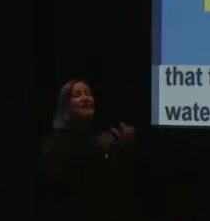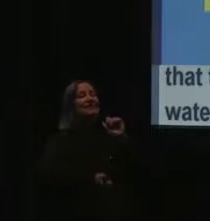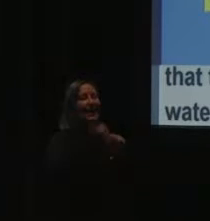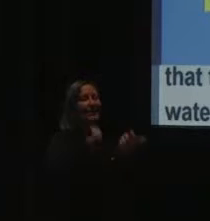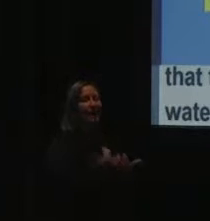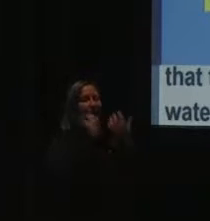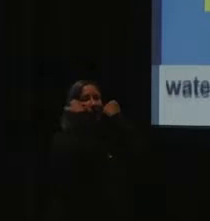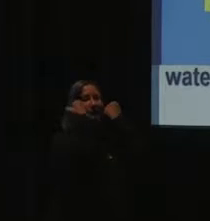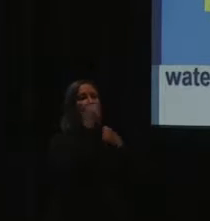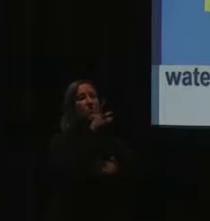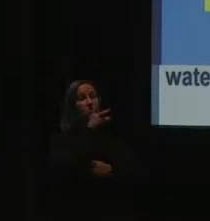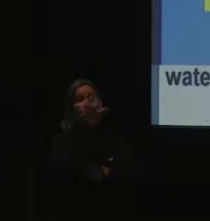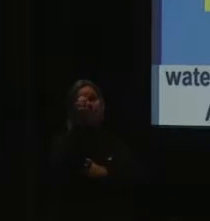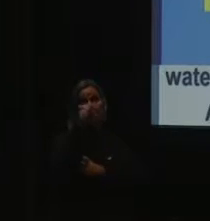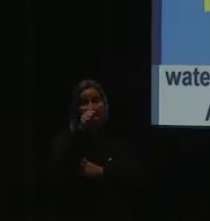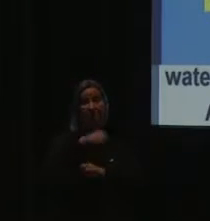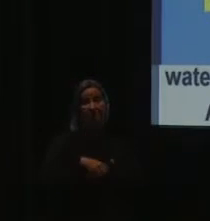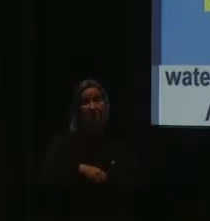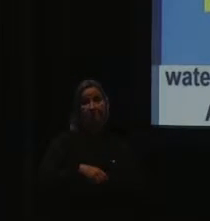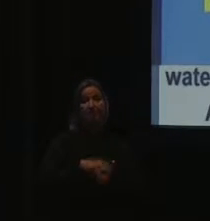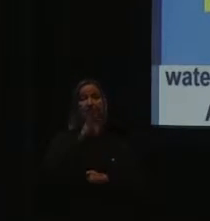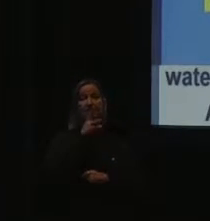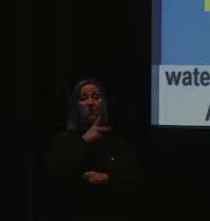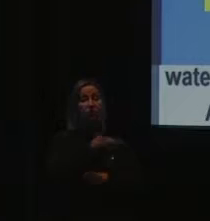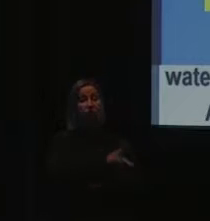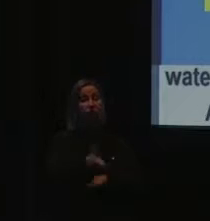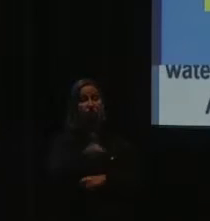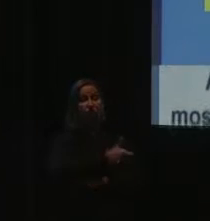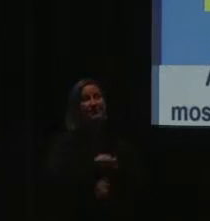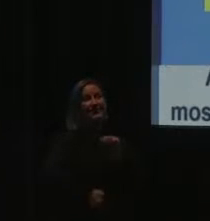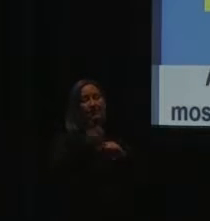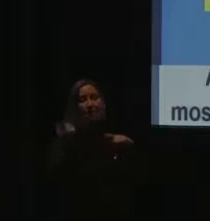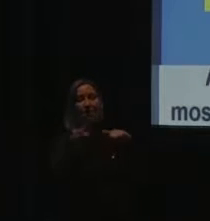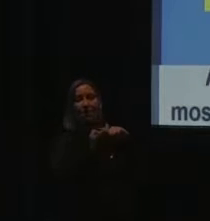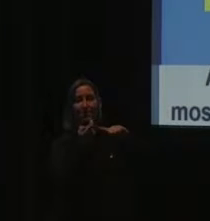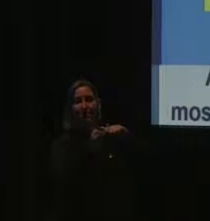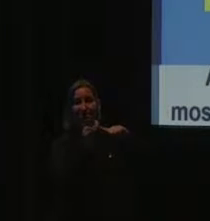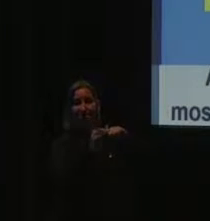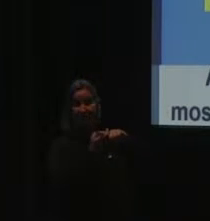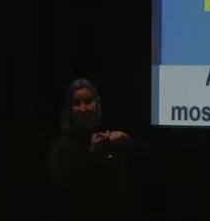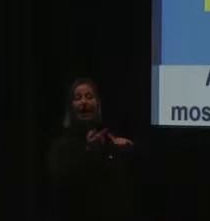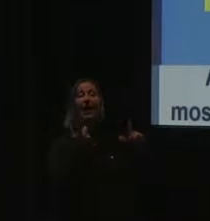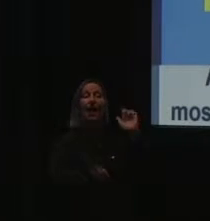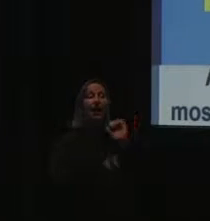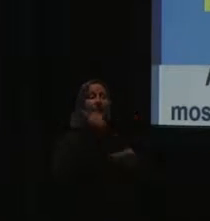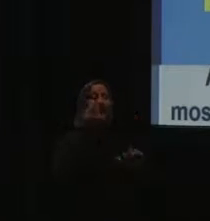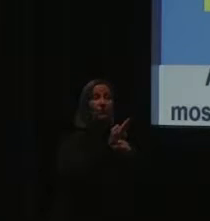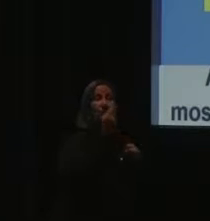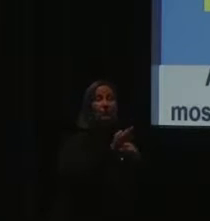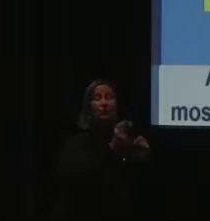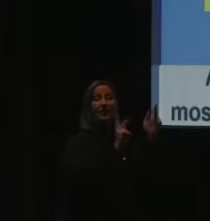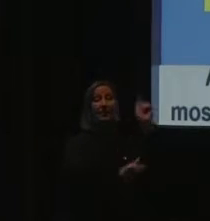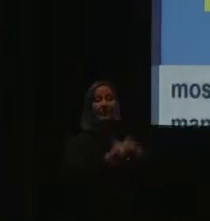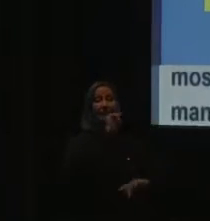And interestingly, that's the device that is the most automated and the most removed from humans managing it. And